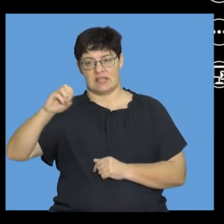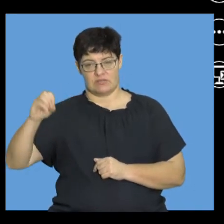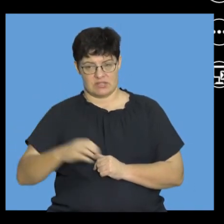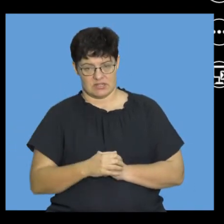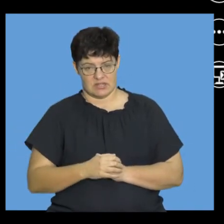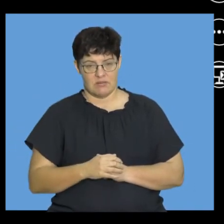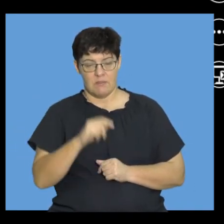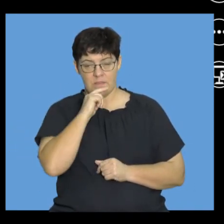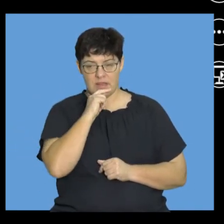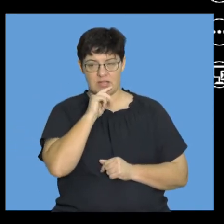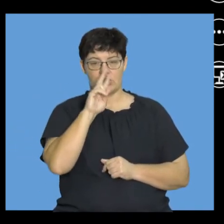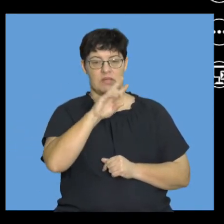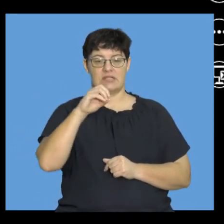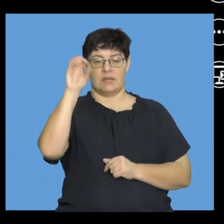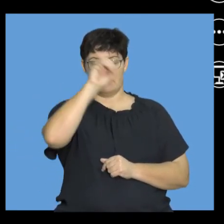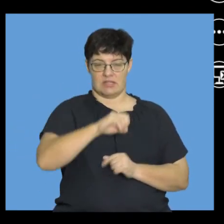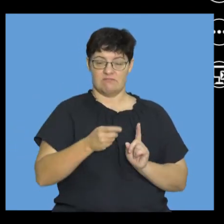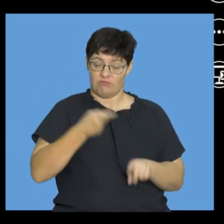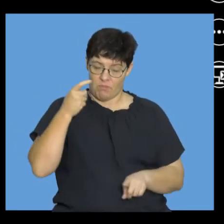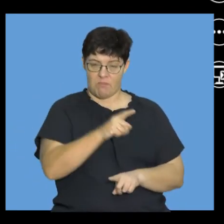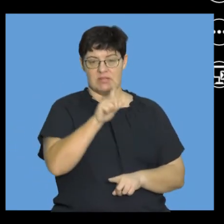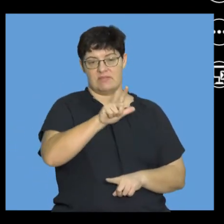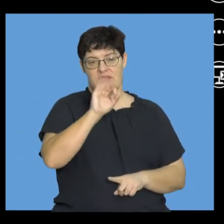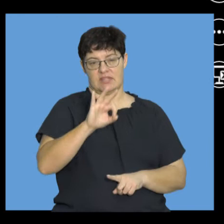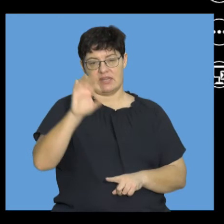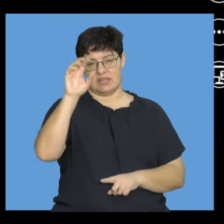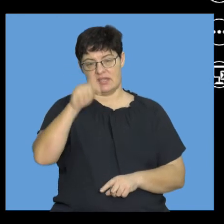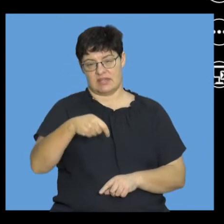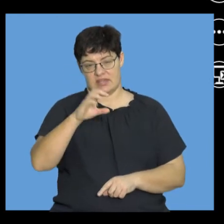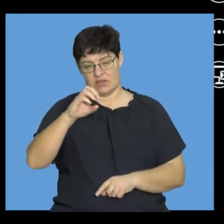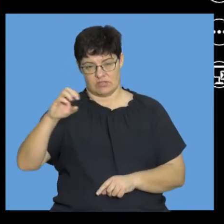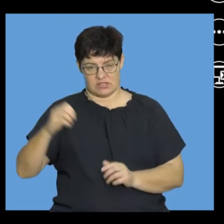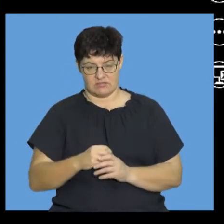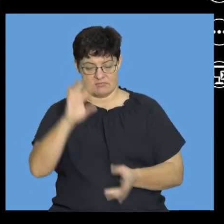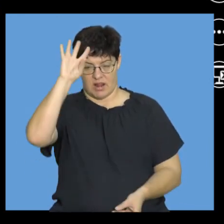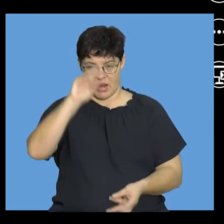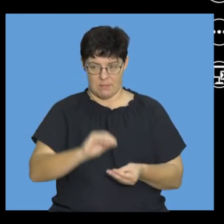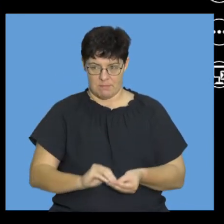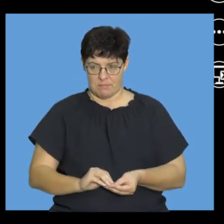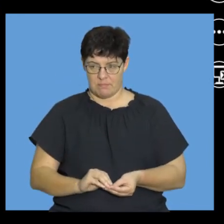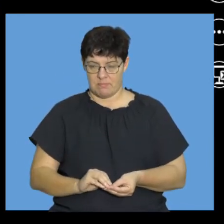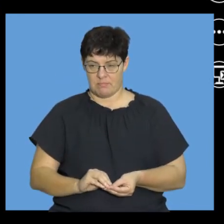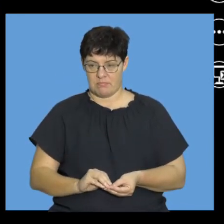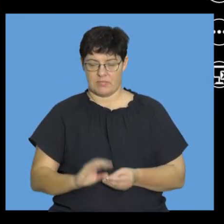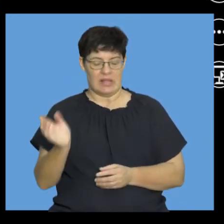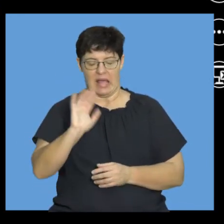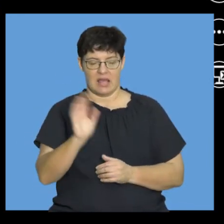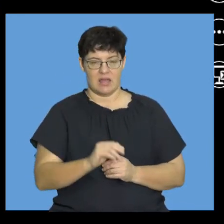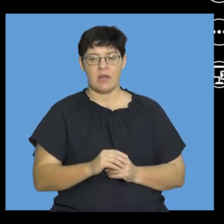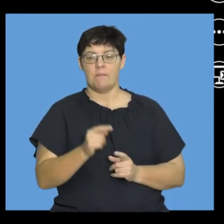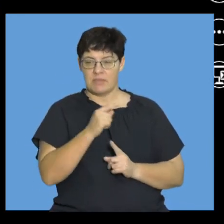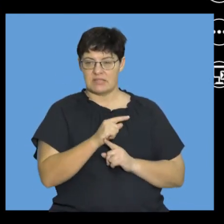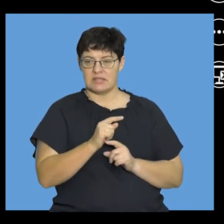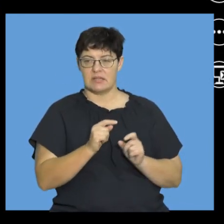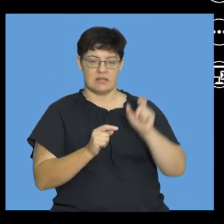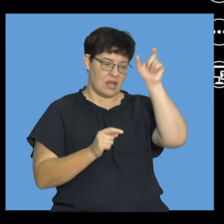of 73,000. Clearly added together, or not added together rather, but rather taken